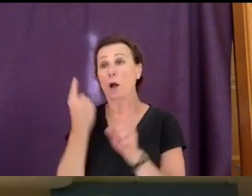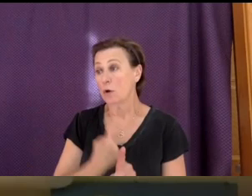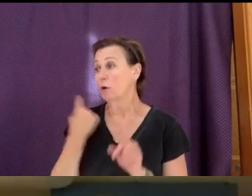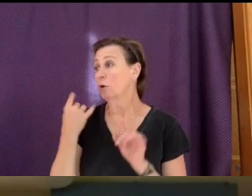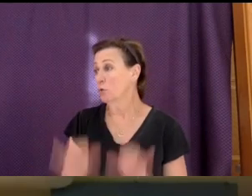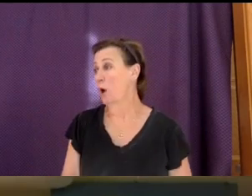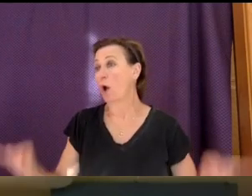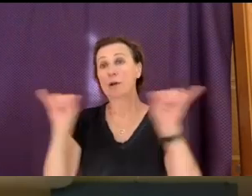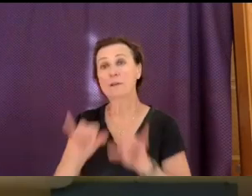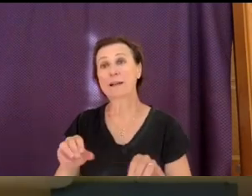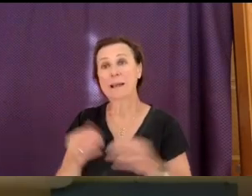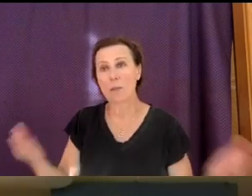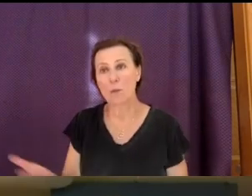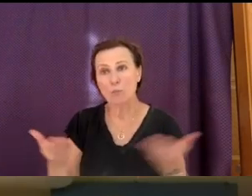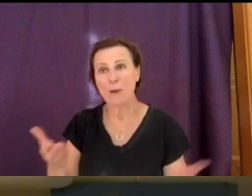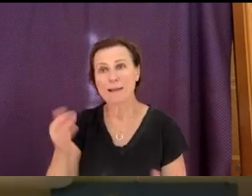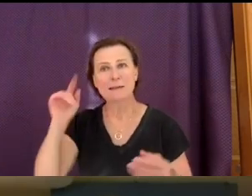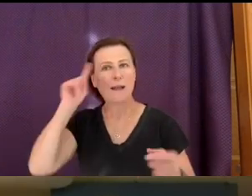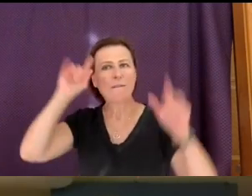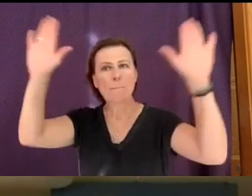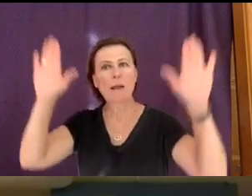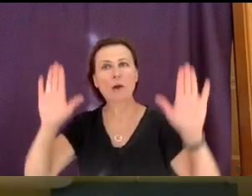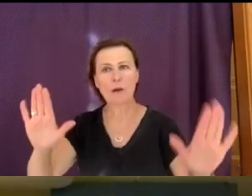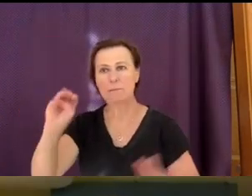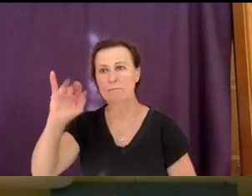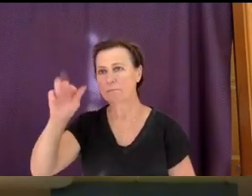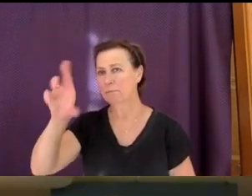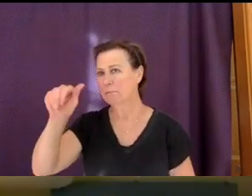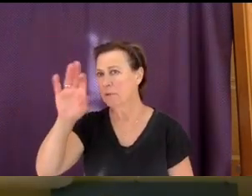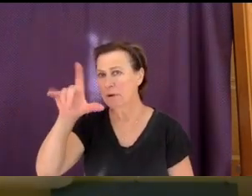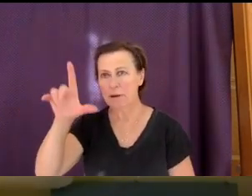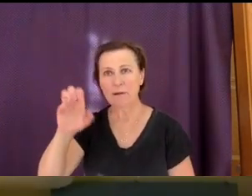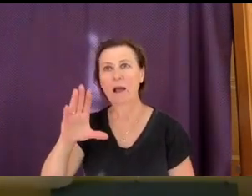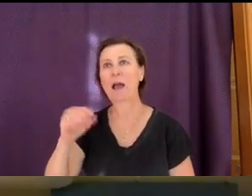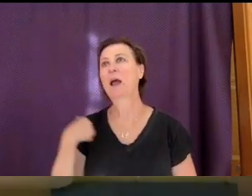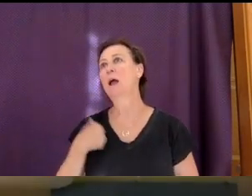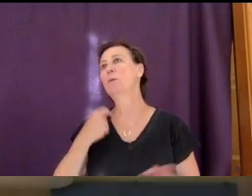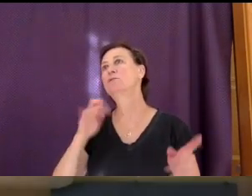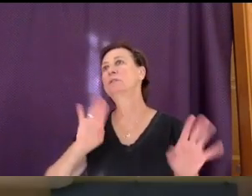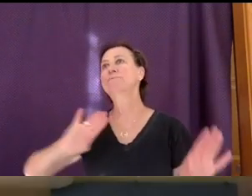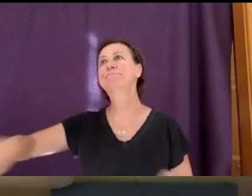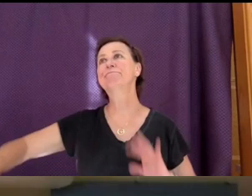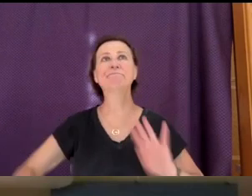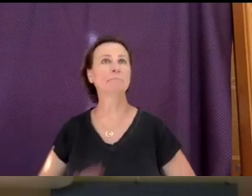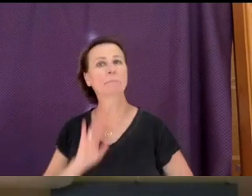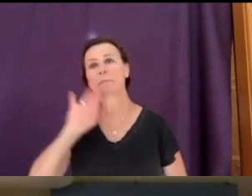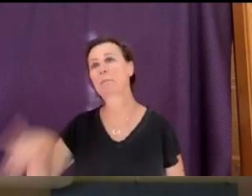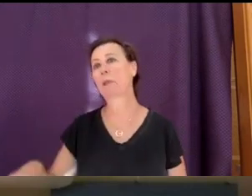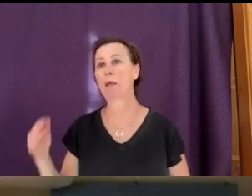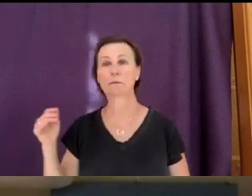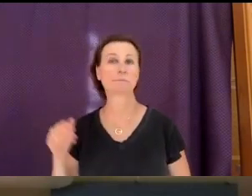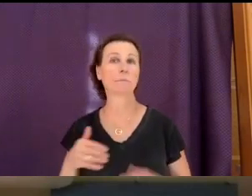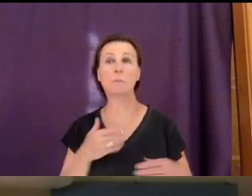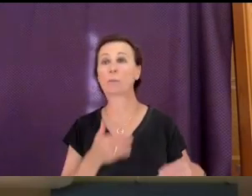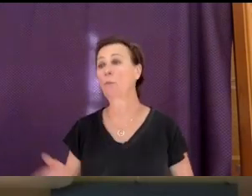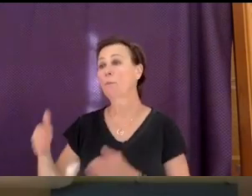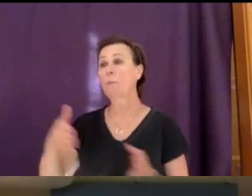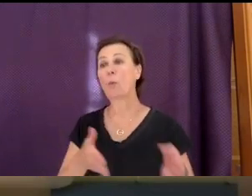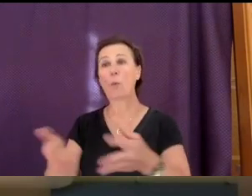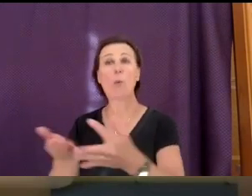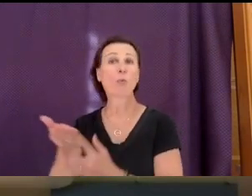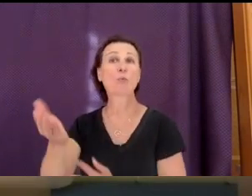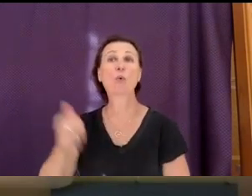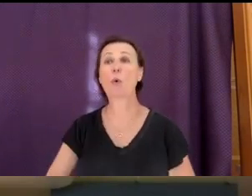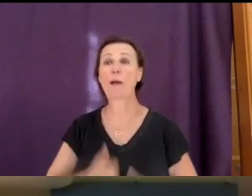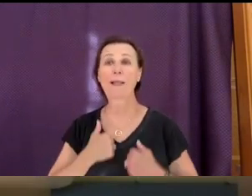miracle, and we are so often completely blasé about it. We just sort of float through life as if the price